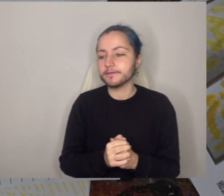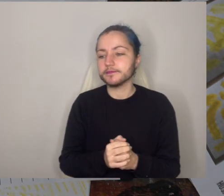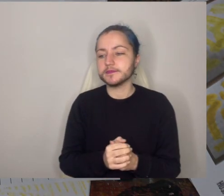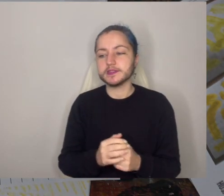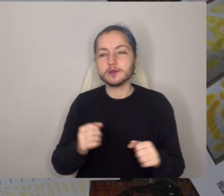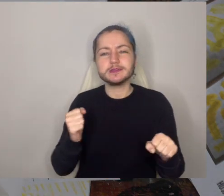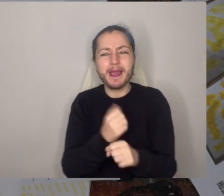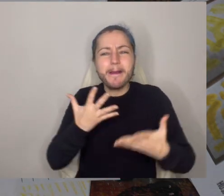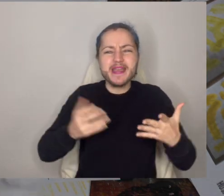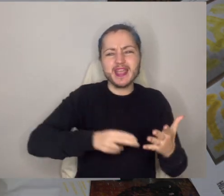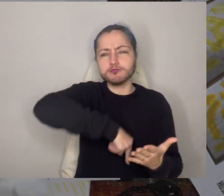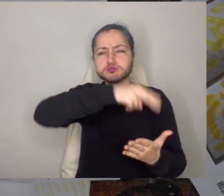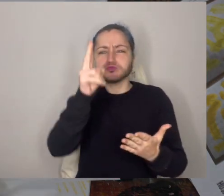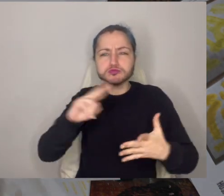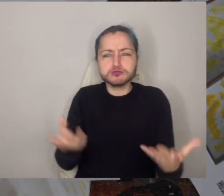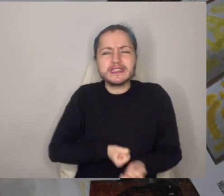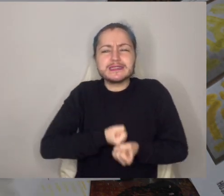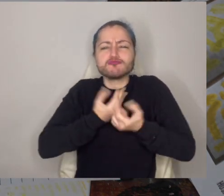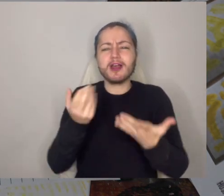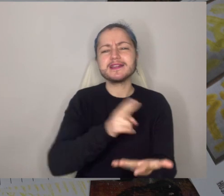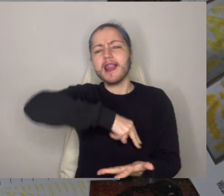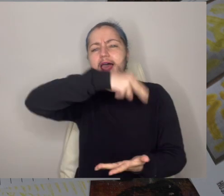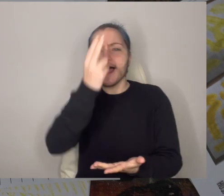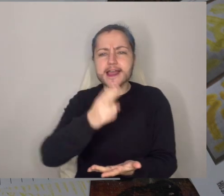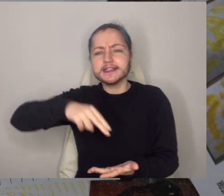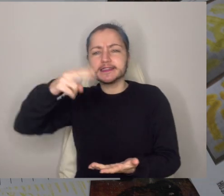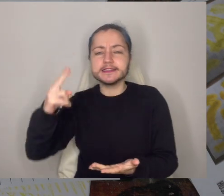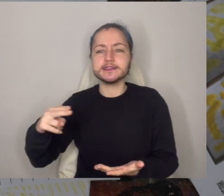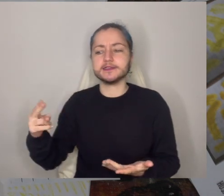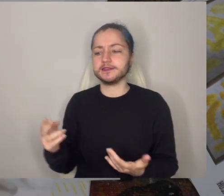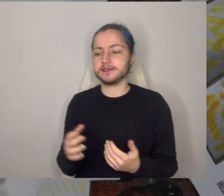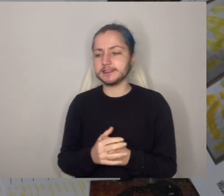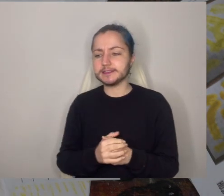So I will show you what it would look like on the